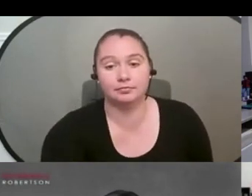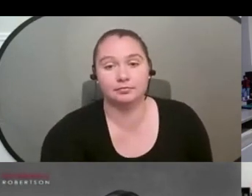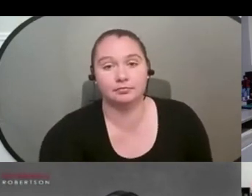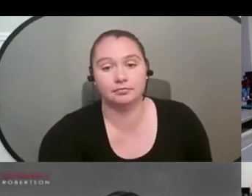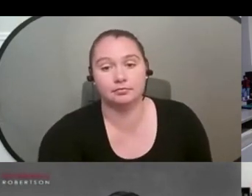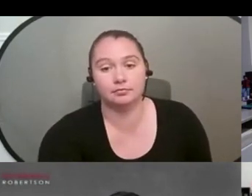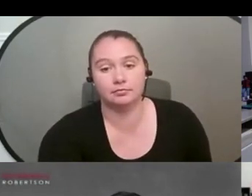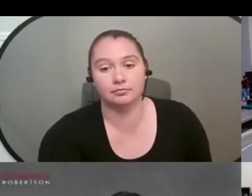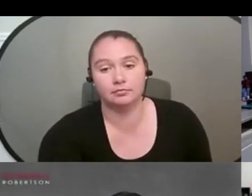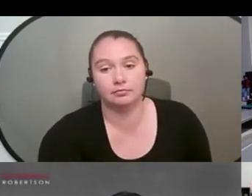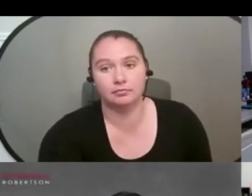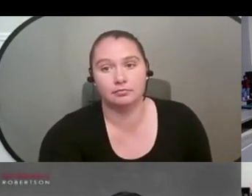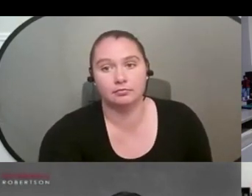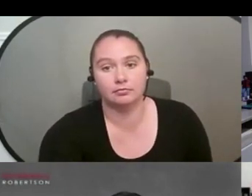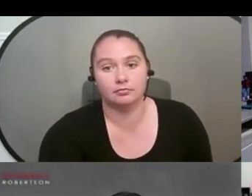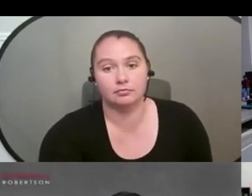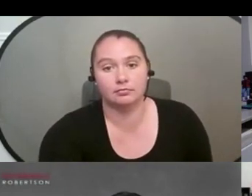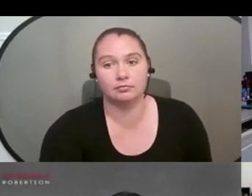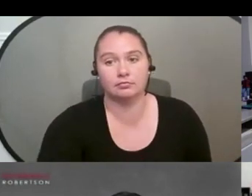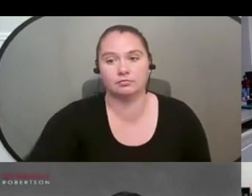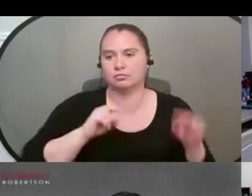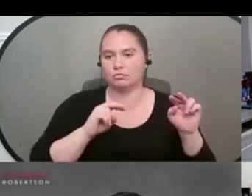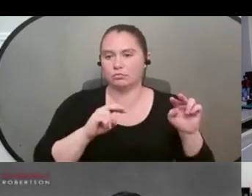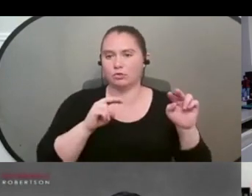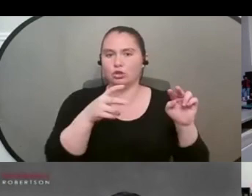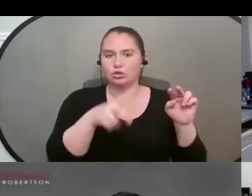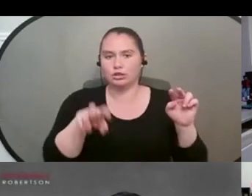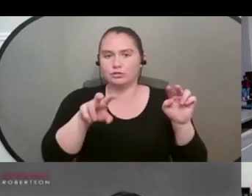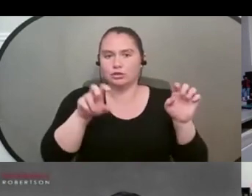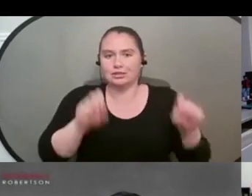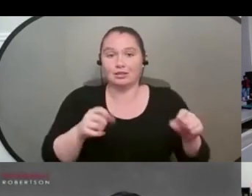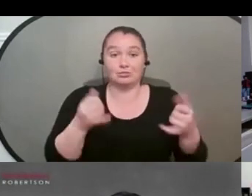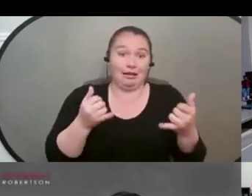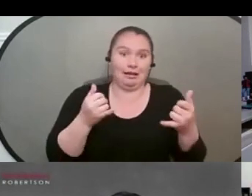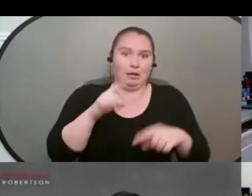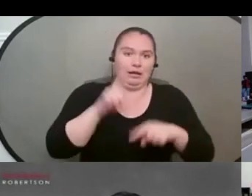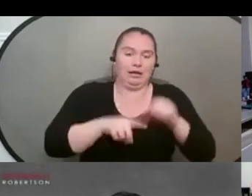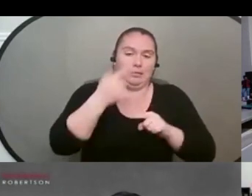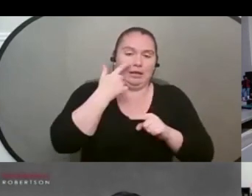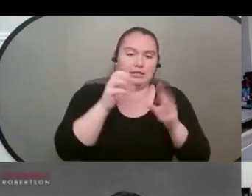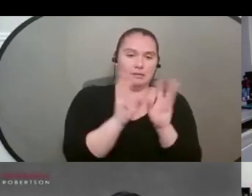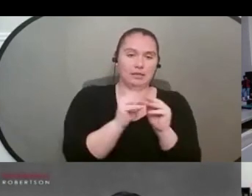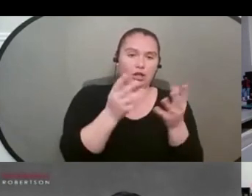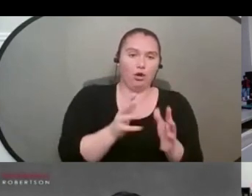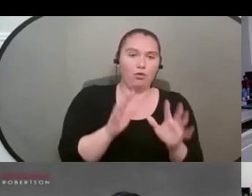We can look at transfers into. Yeah, we can't do it now because we've adjourned, but at some point I'd love to know